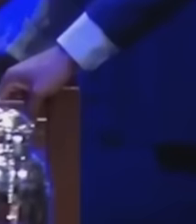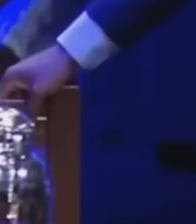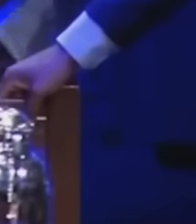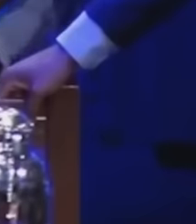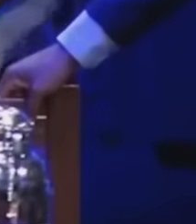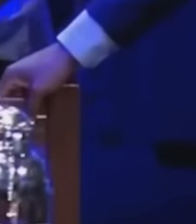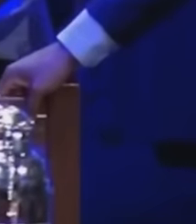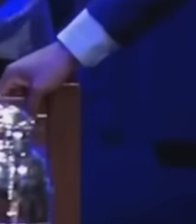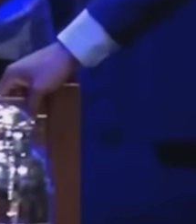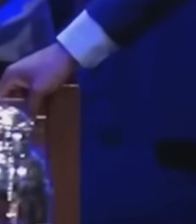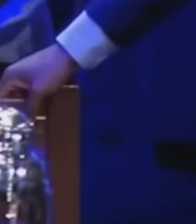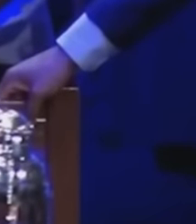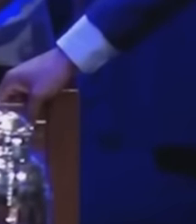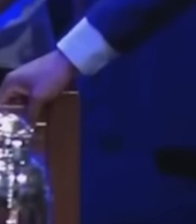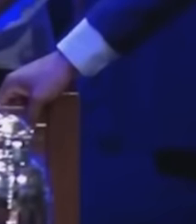time, in a